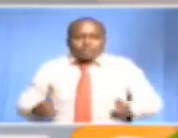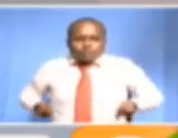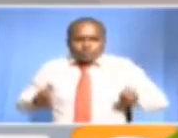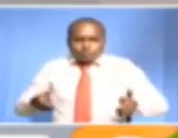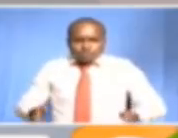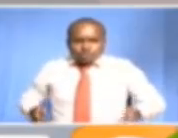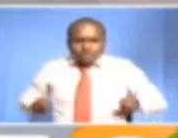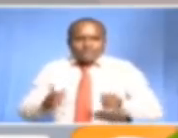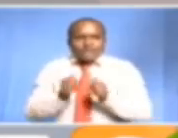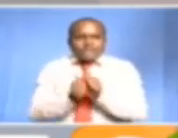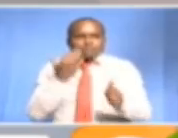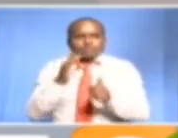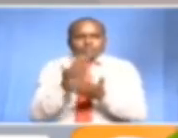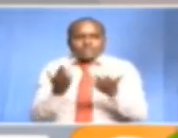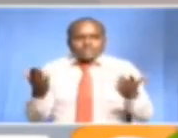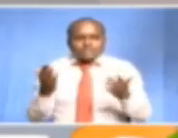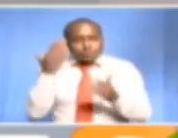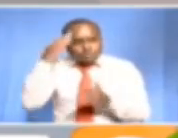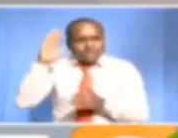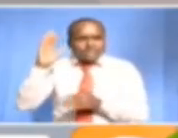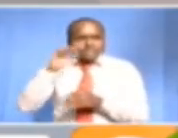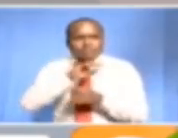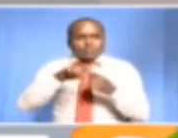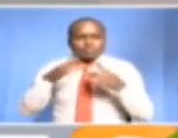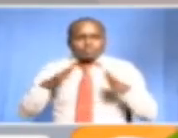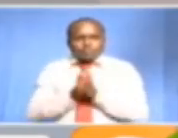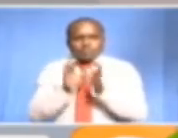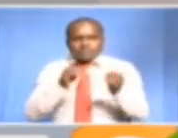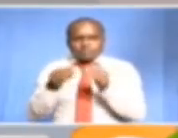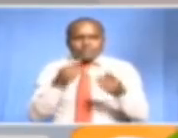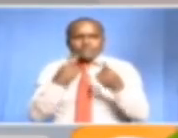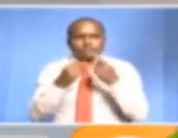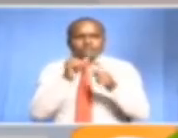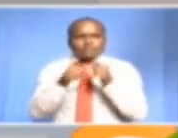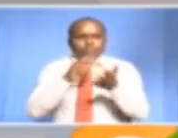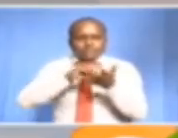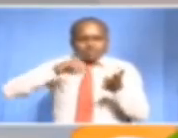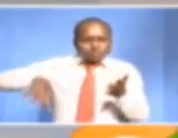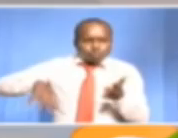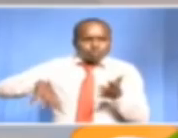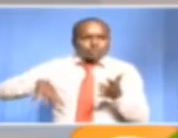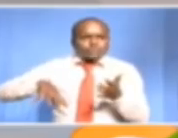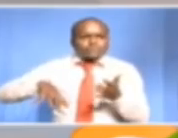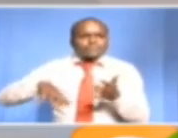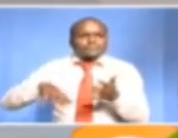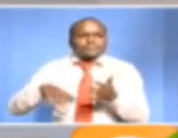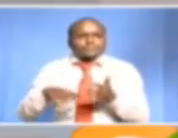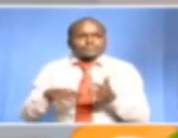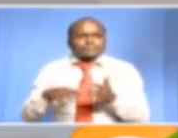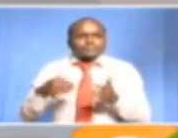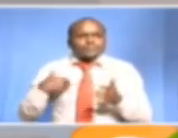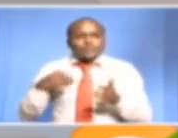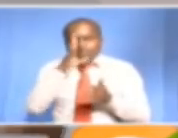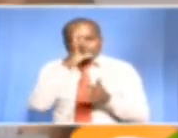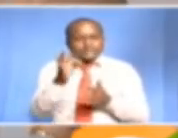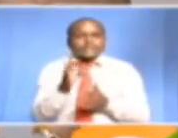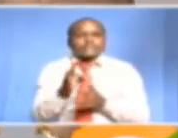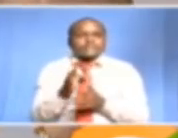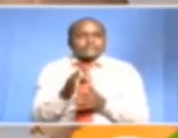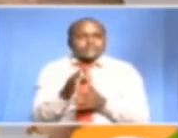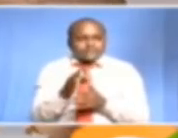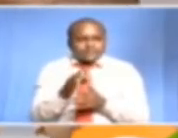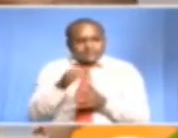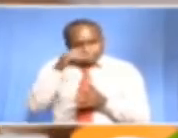most of the things now you realize when people with disability talk about exclusion, there is serious exclusion, because I